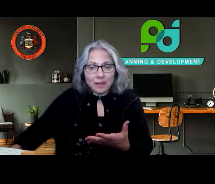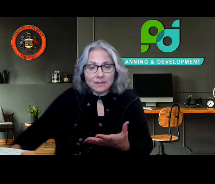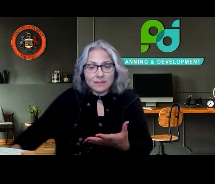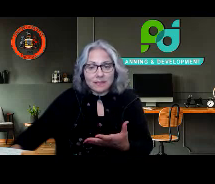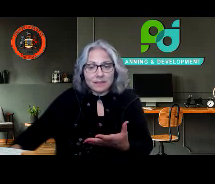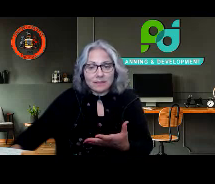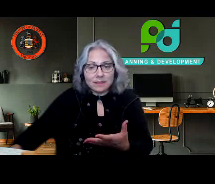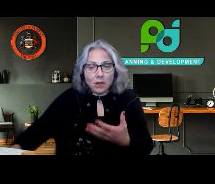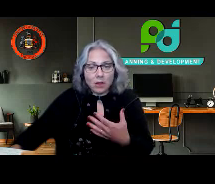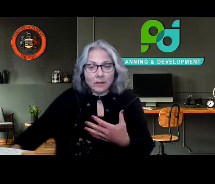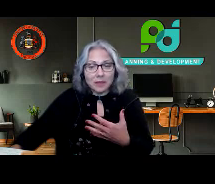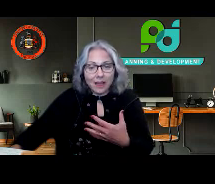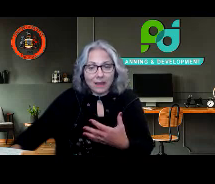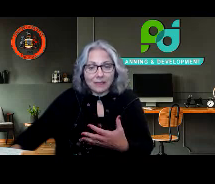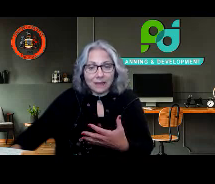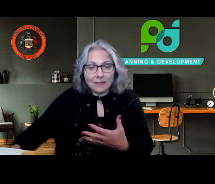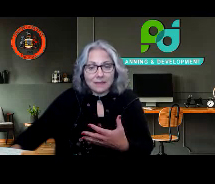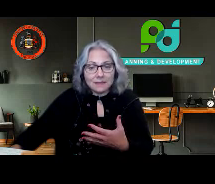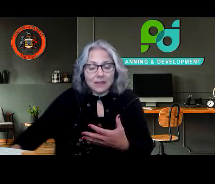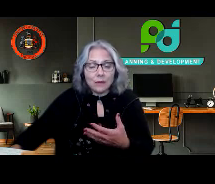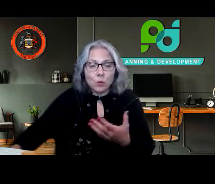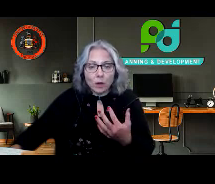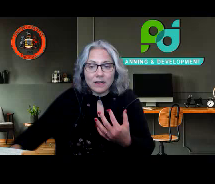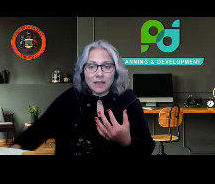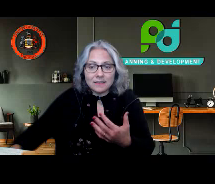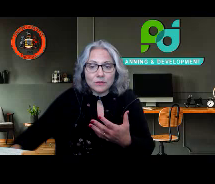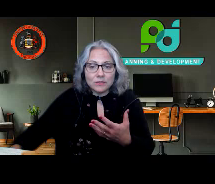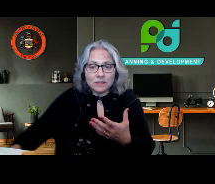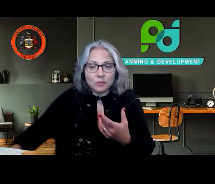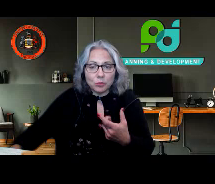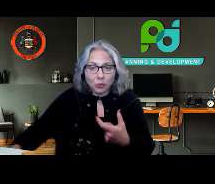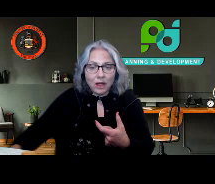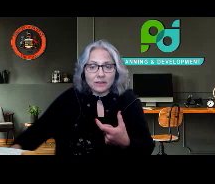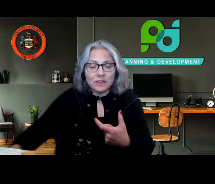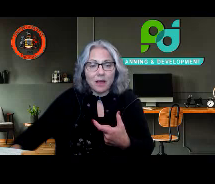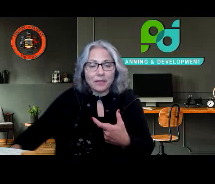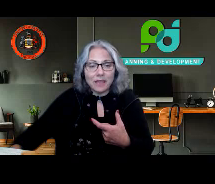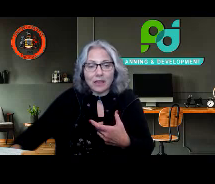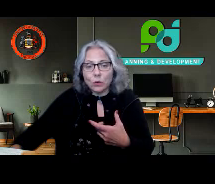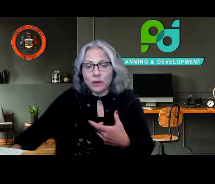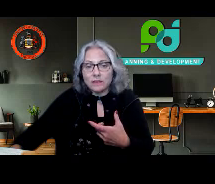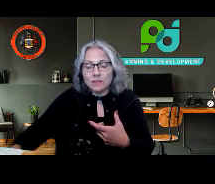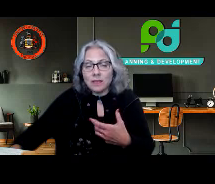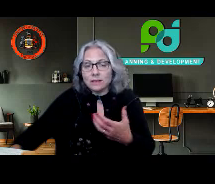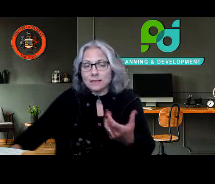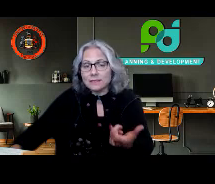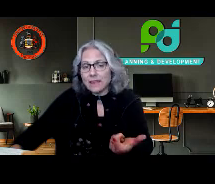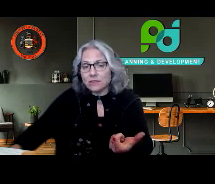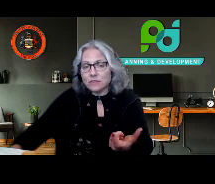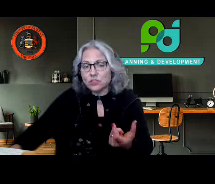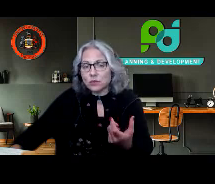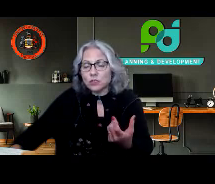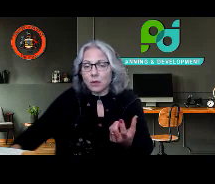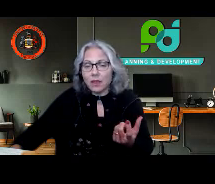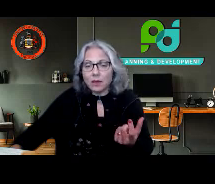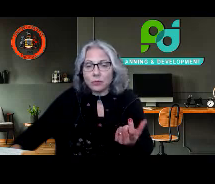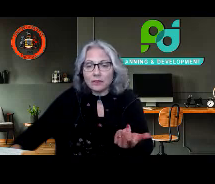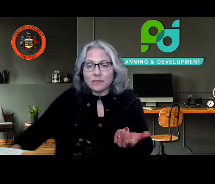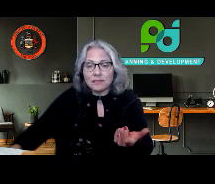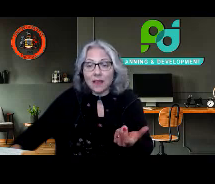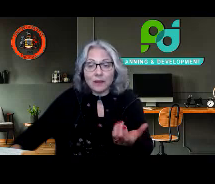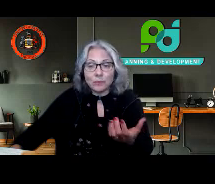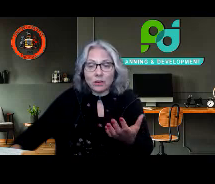the appendices and call them guidelines, and we'll organize those into broad topic categories. Because as David had showed you on